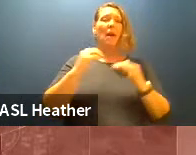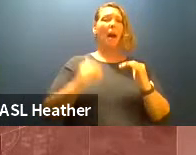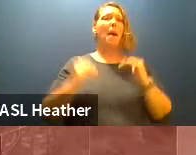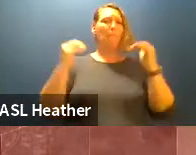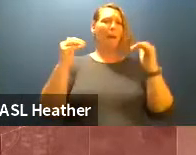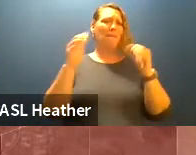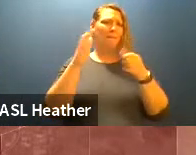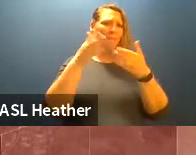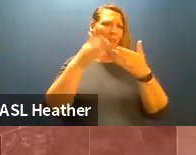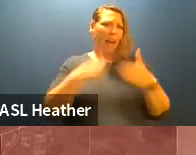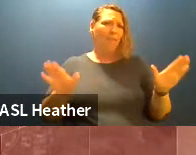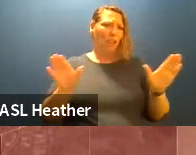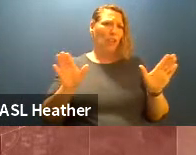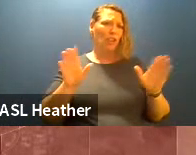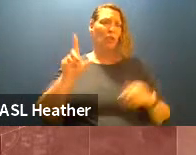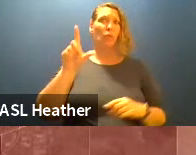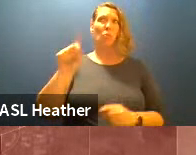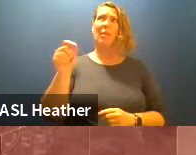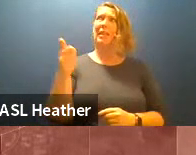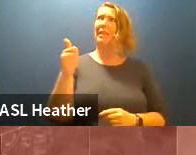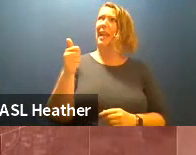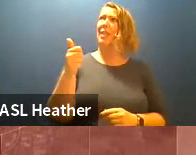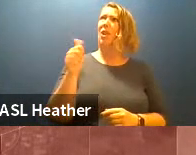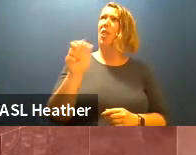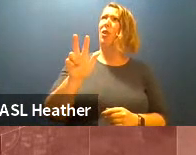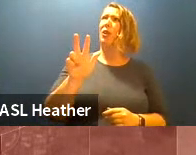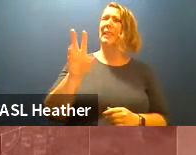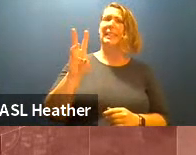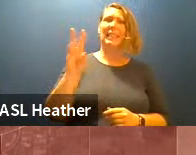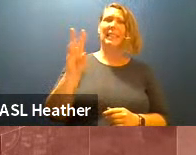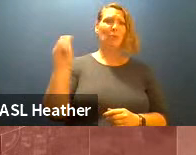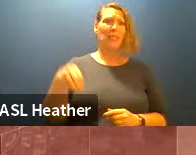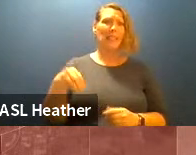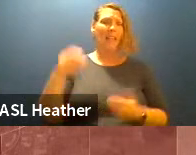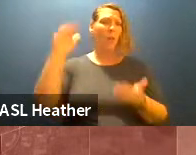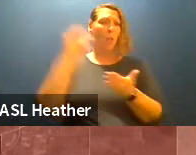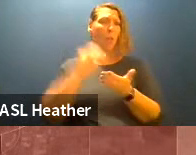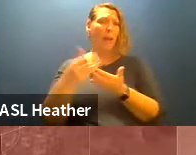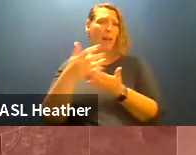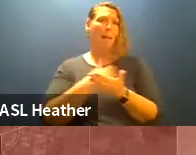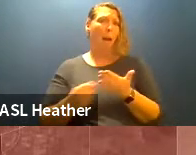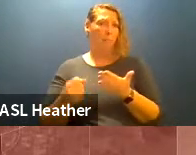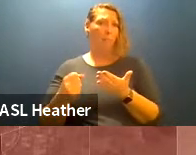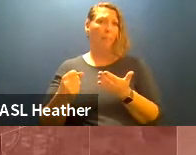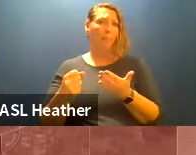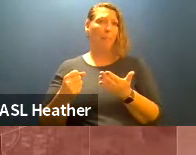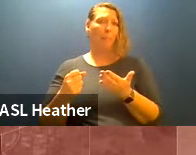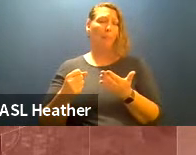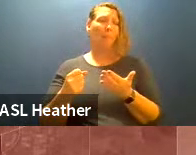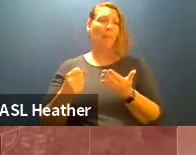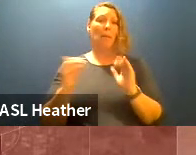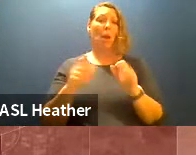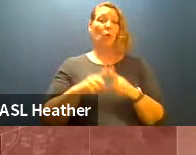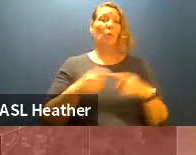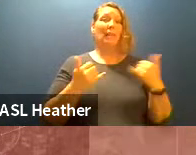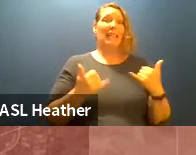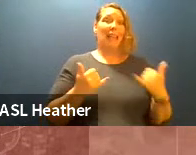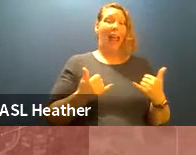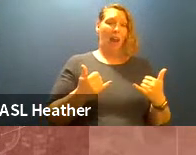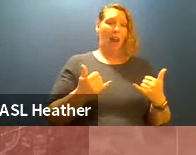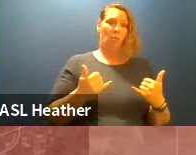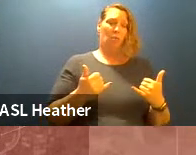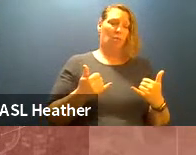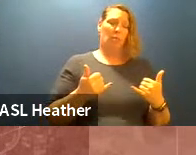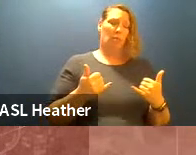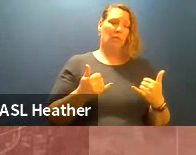It's in 2010, it was 36% low income, which was even higher than it is today.